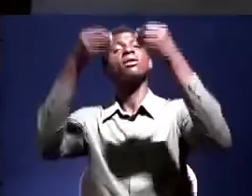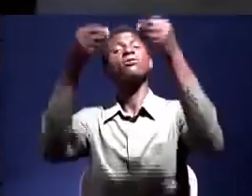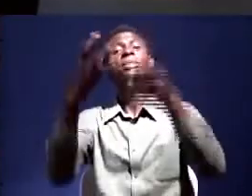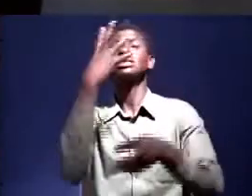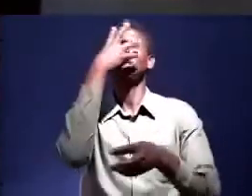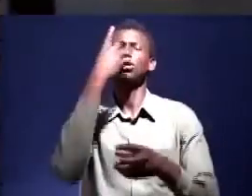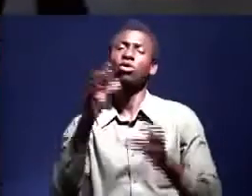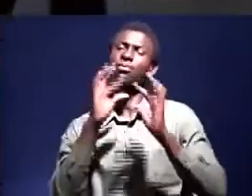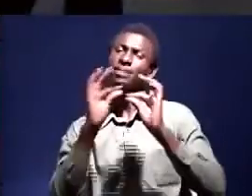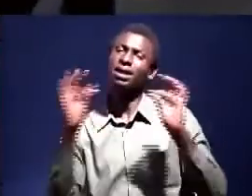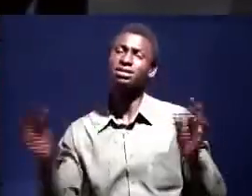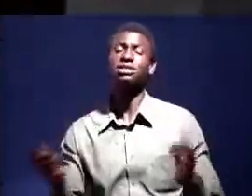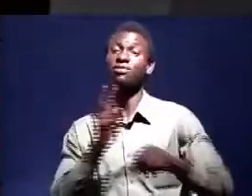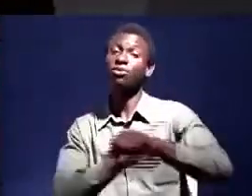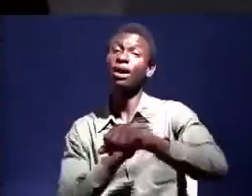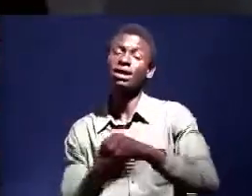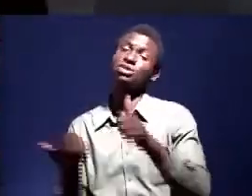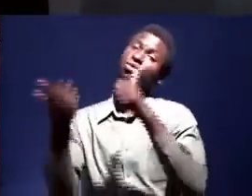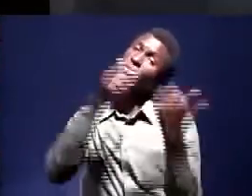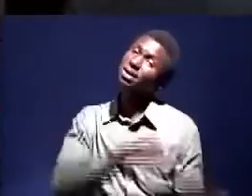Did he keep his word?